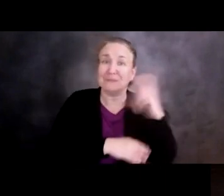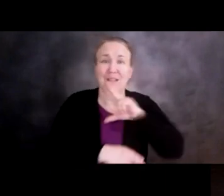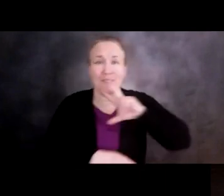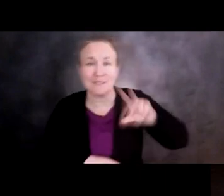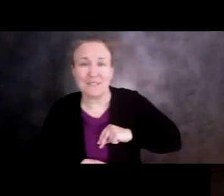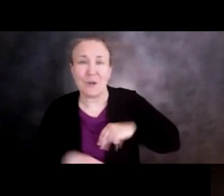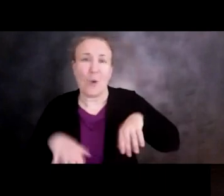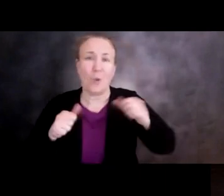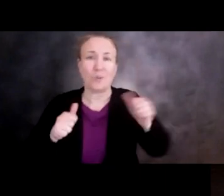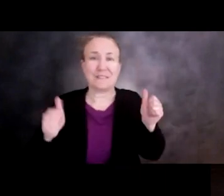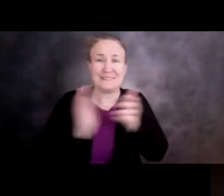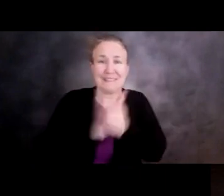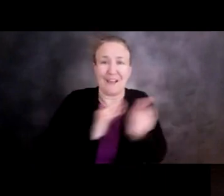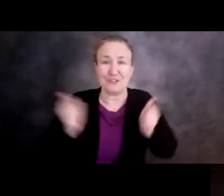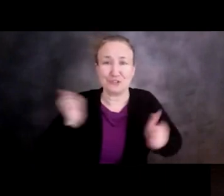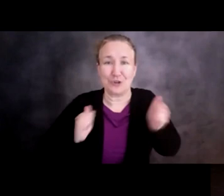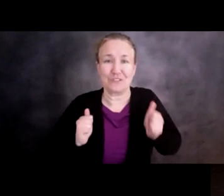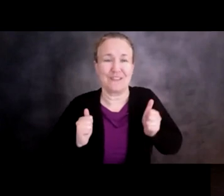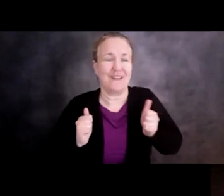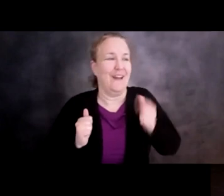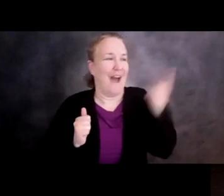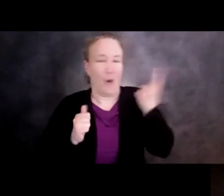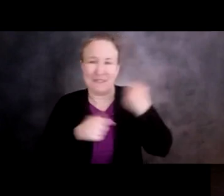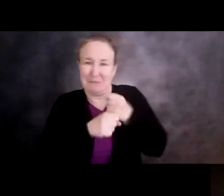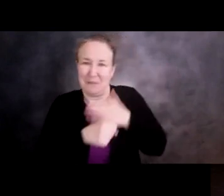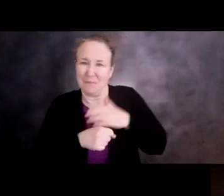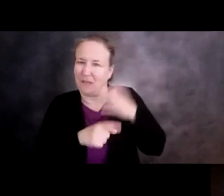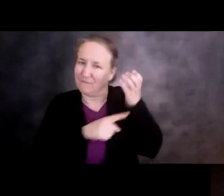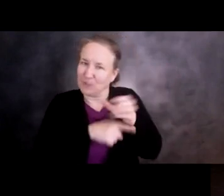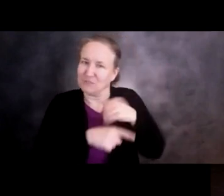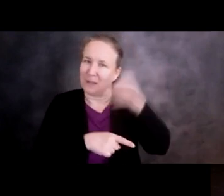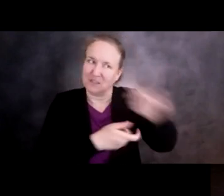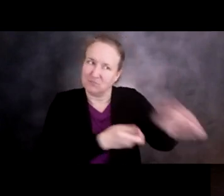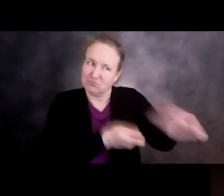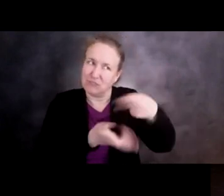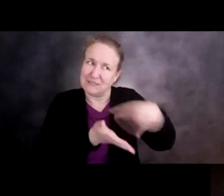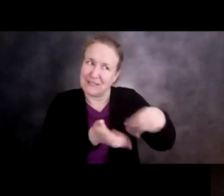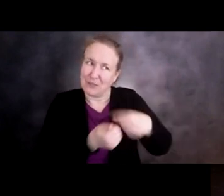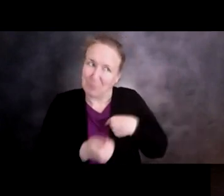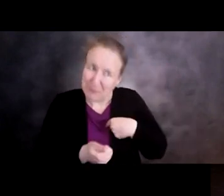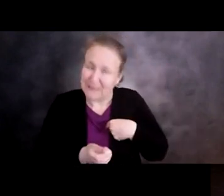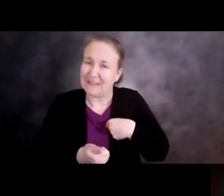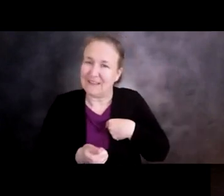And I somehow was always ended up making all my cousins dance with me and just like, you know, being like the